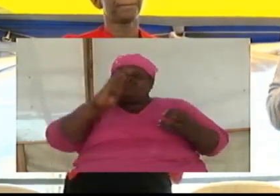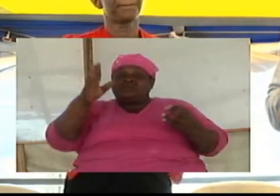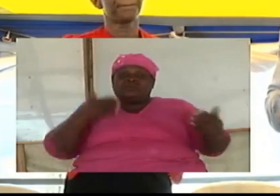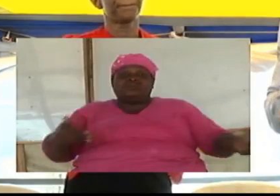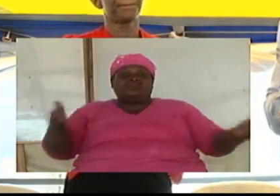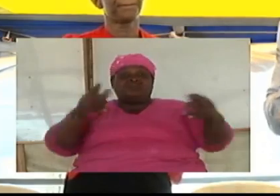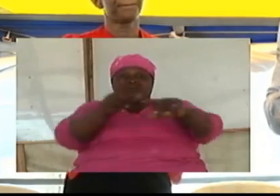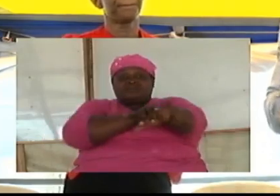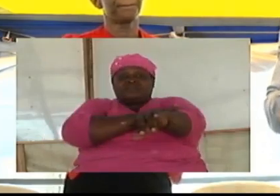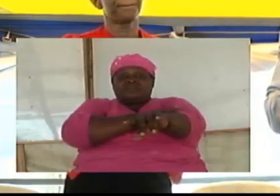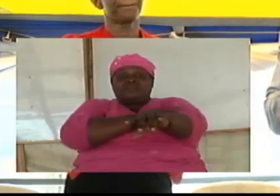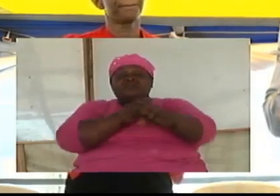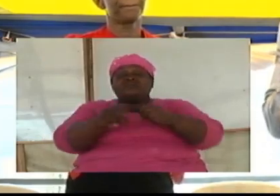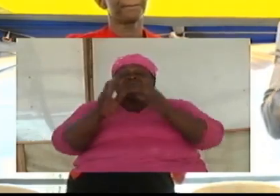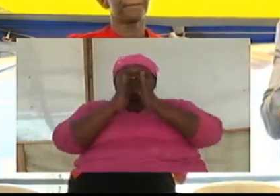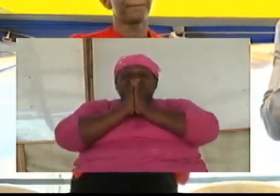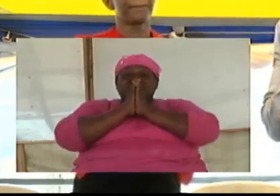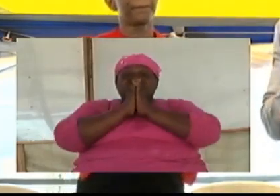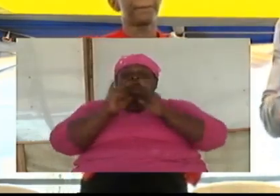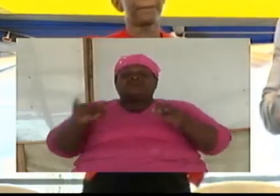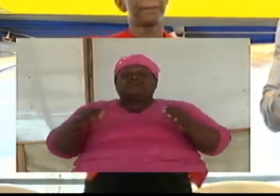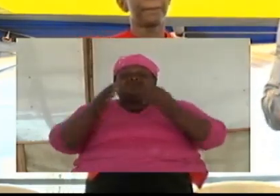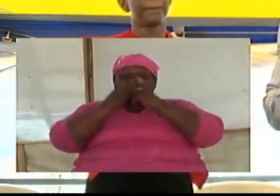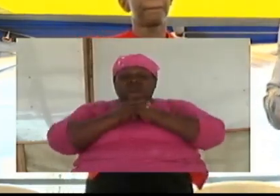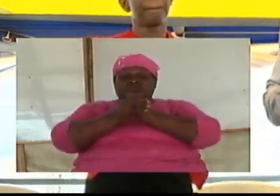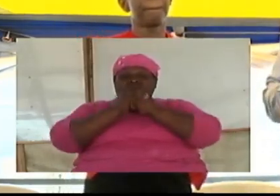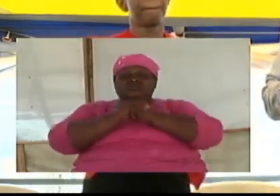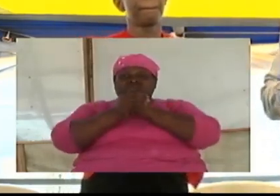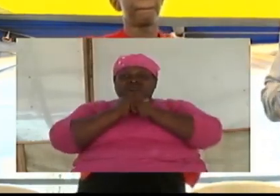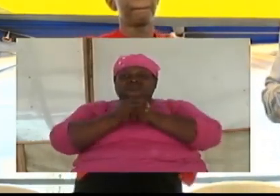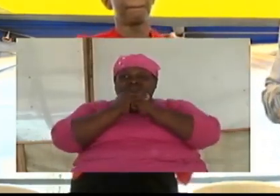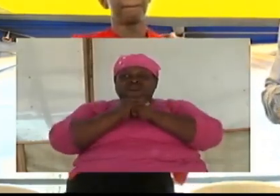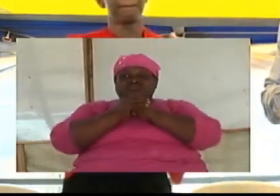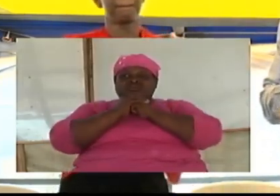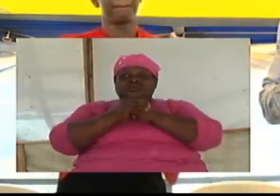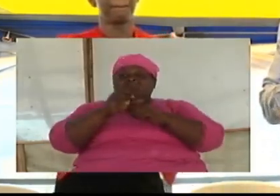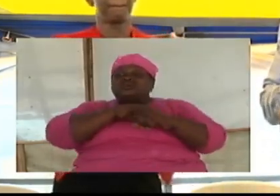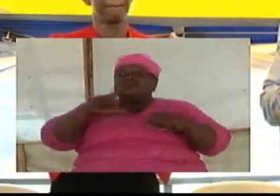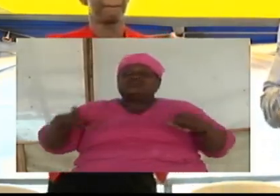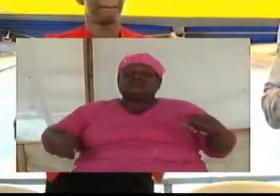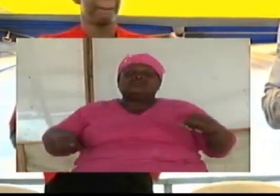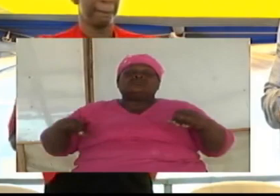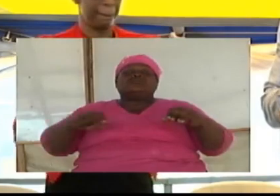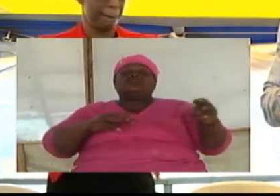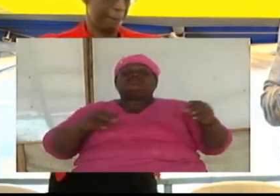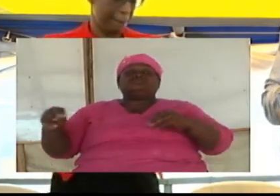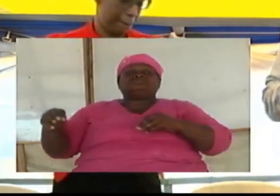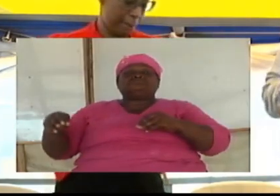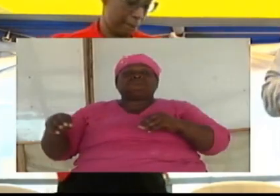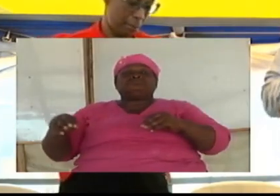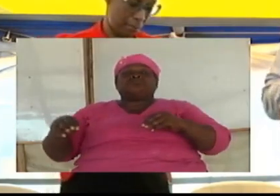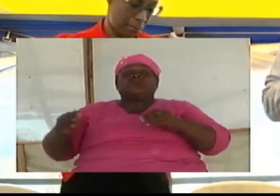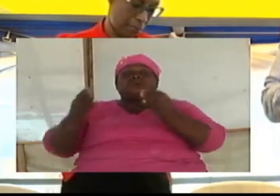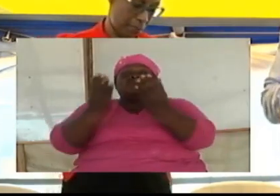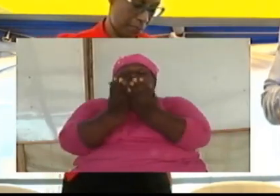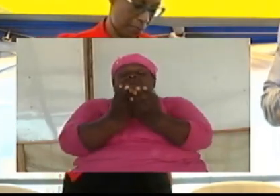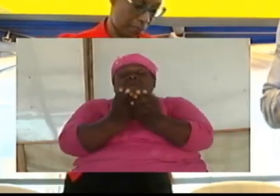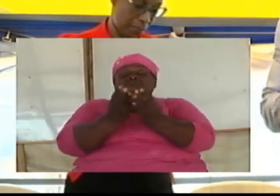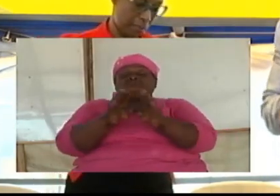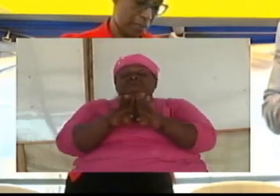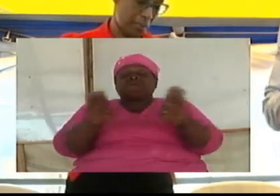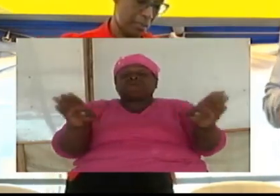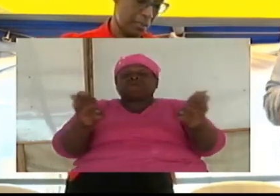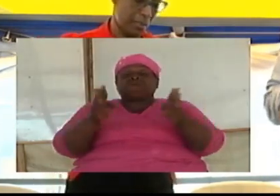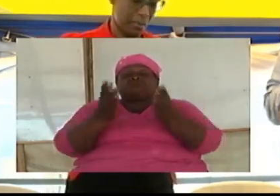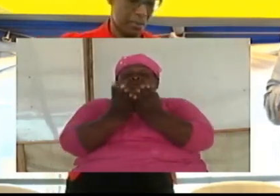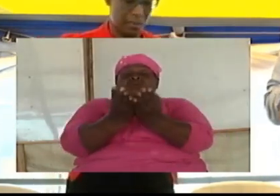so I crave that you will just worship and pray as the Lord moves. If you could turn your Bibles to Exodus, I'm